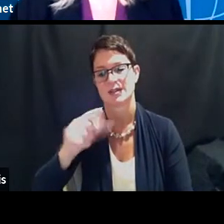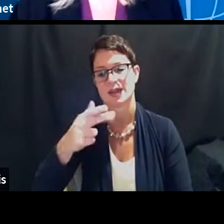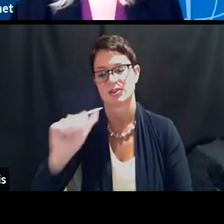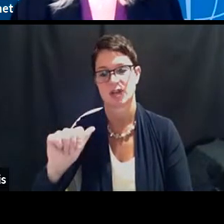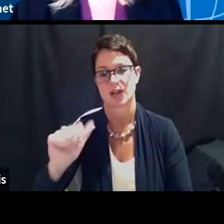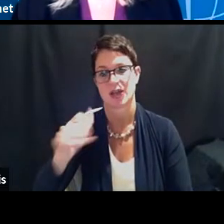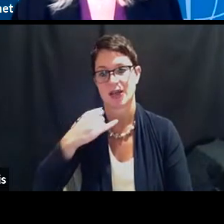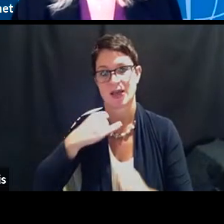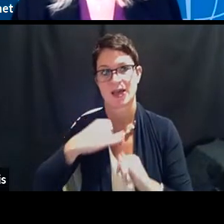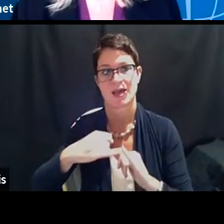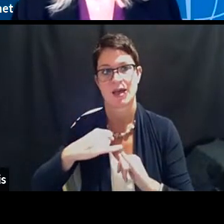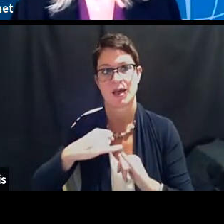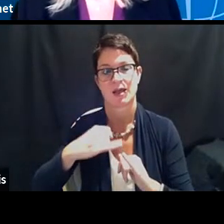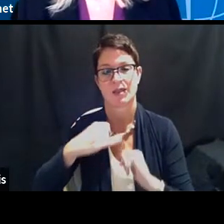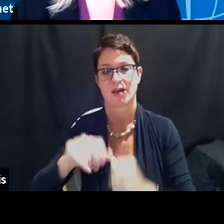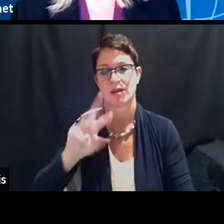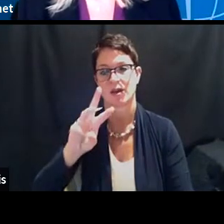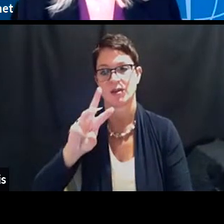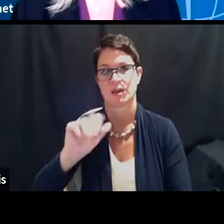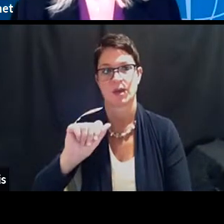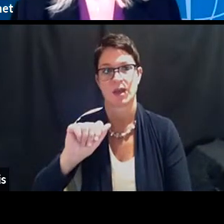Aretha Wareham,